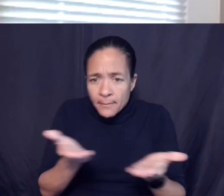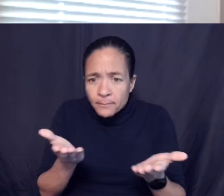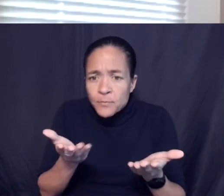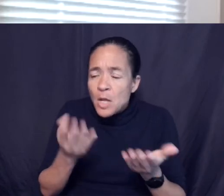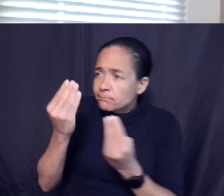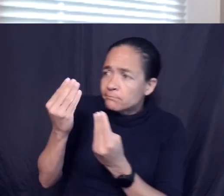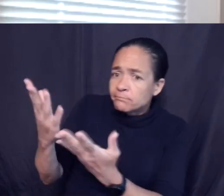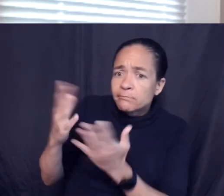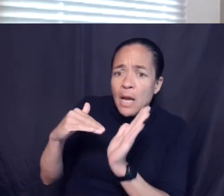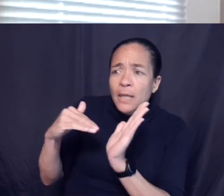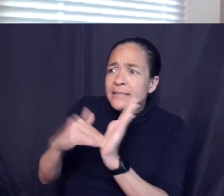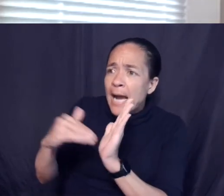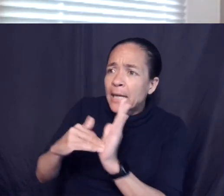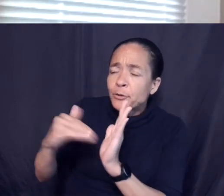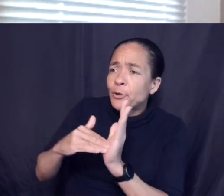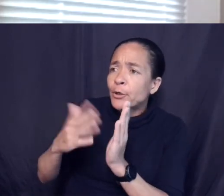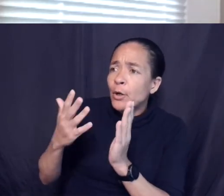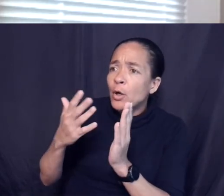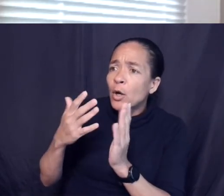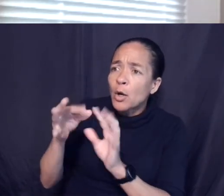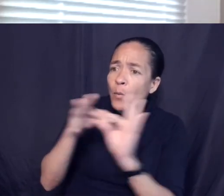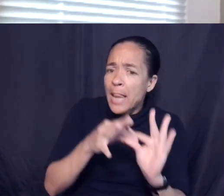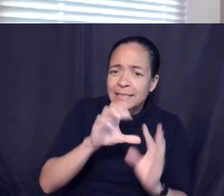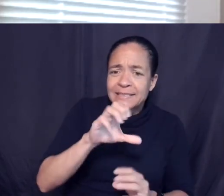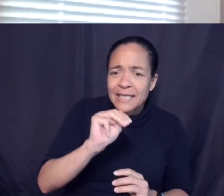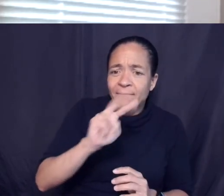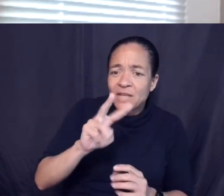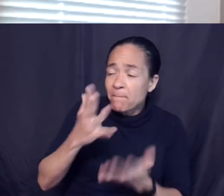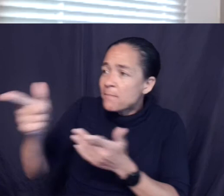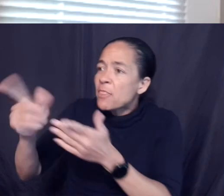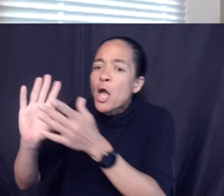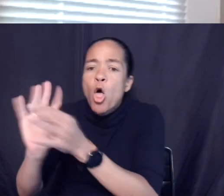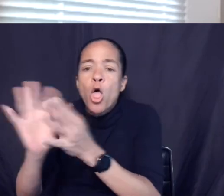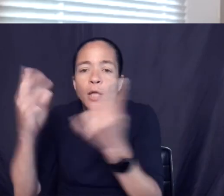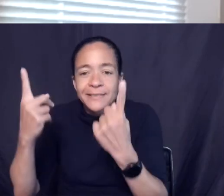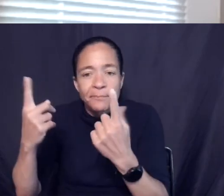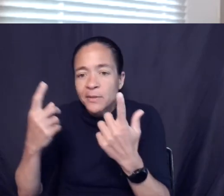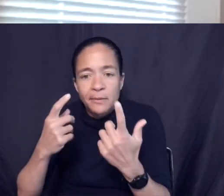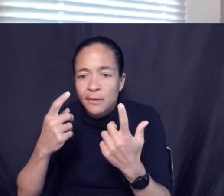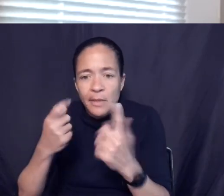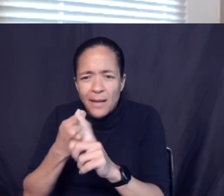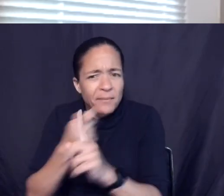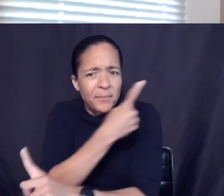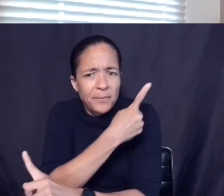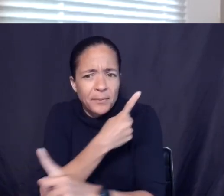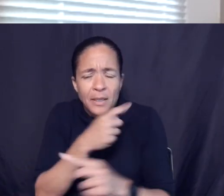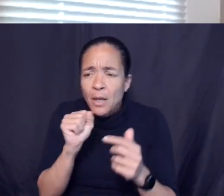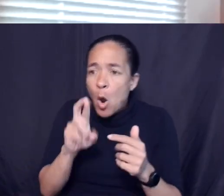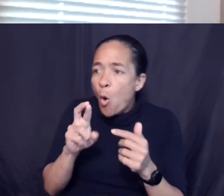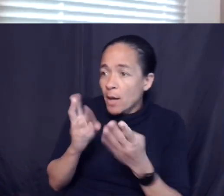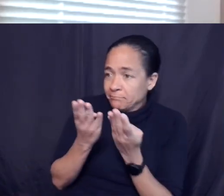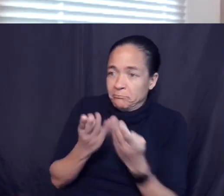doctor has said something to you that wasn't true, or has given you false information about CMV, or maybe you just feel like